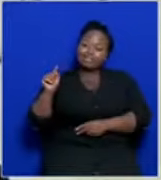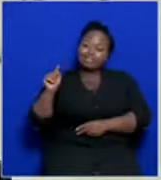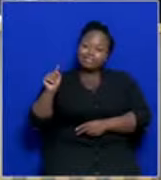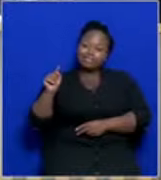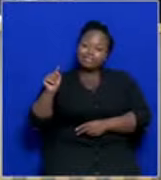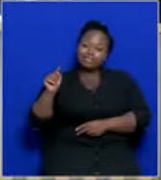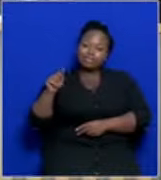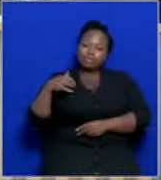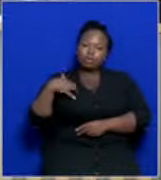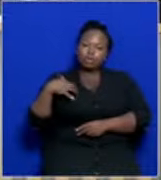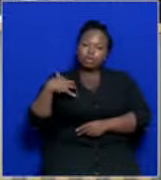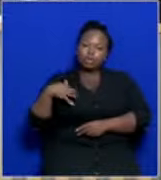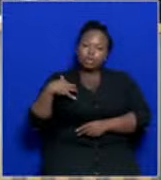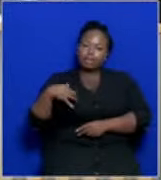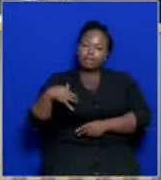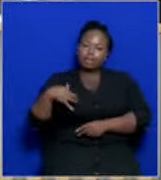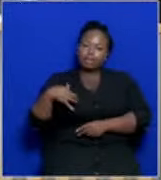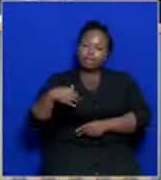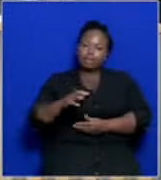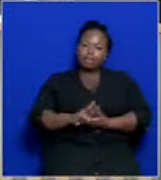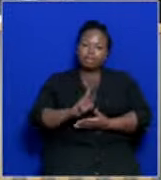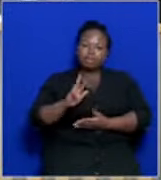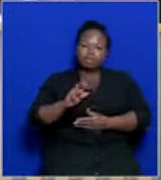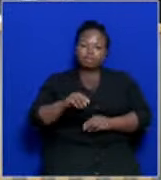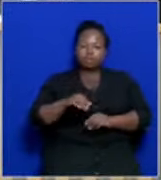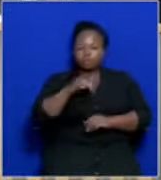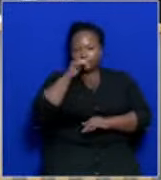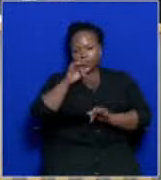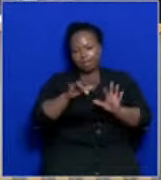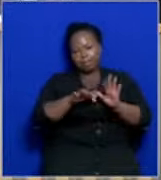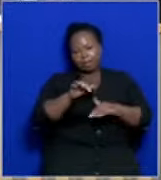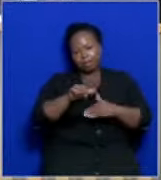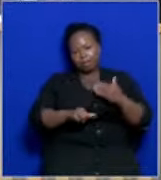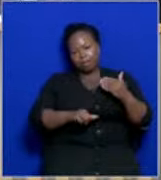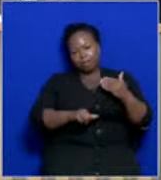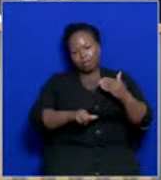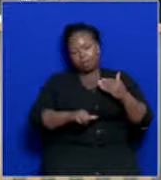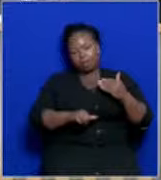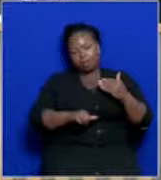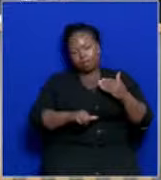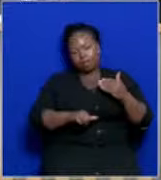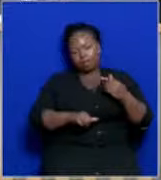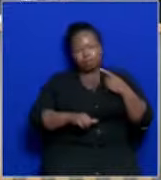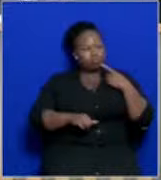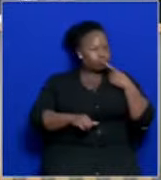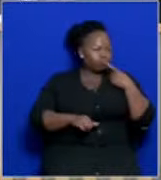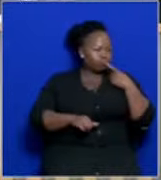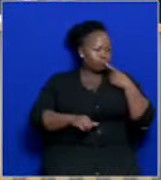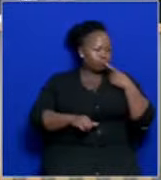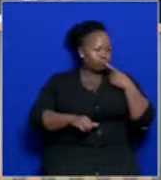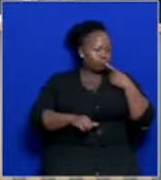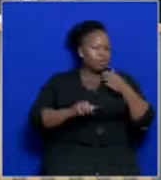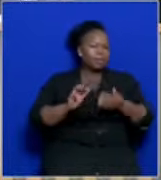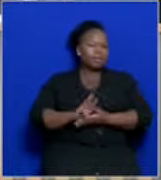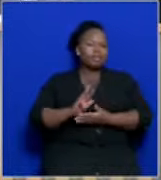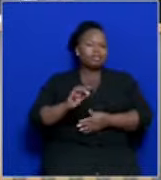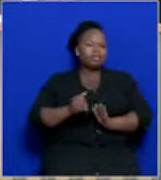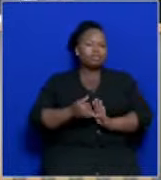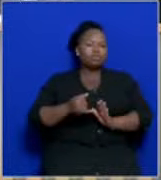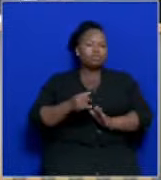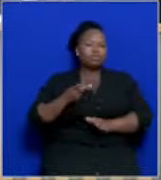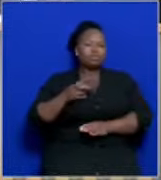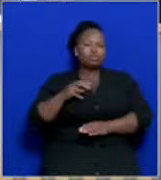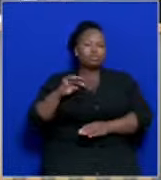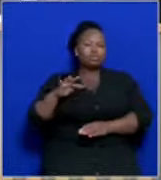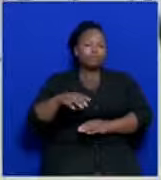Ekurhuleni on the 19th of April, on the 19th of January 2024? It is